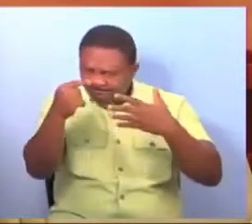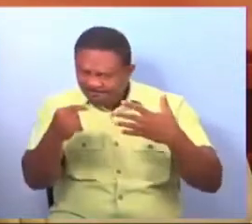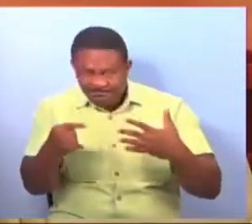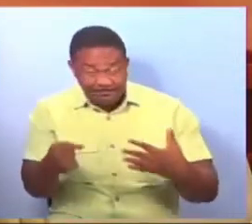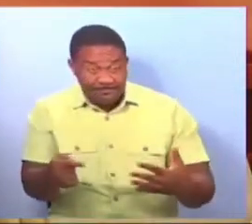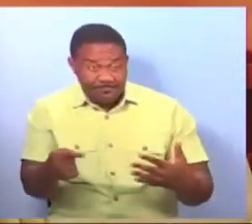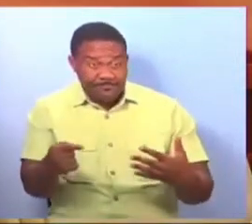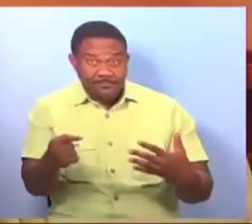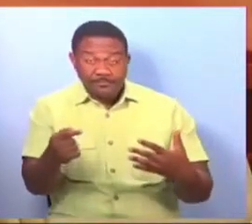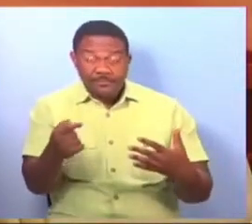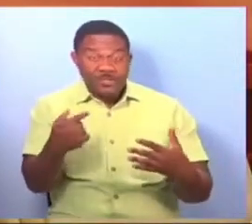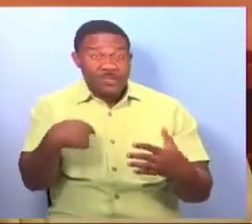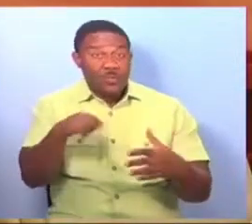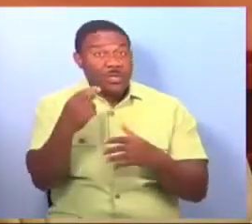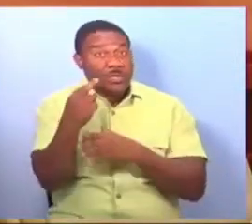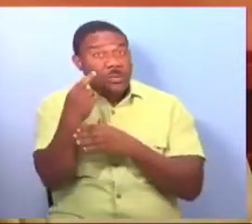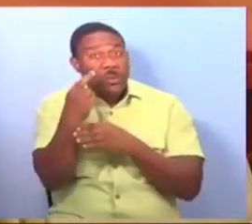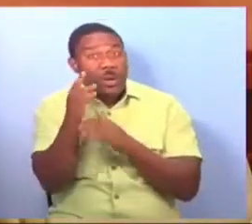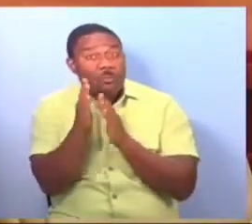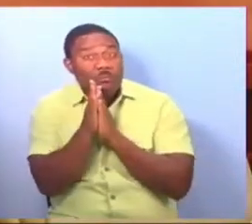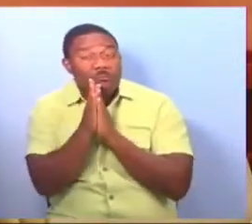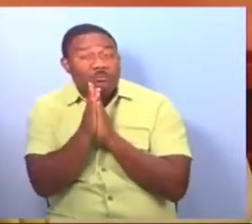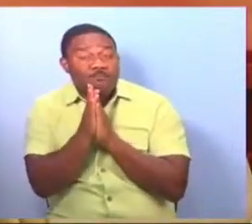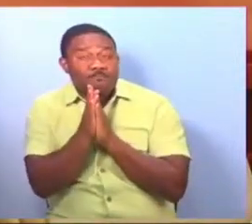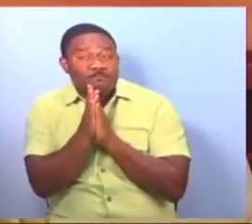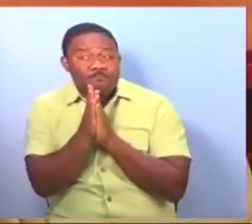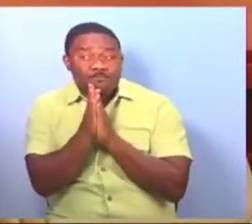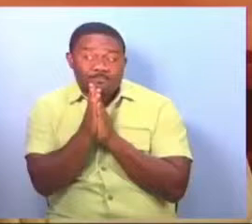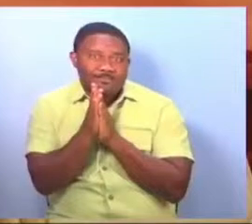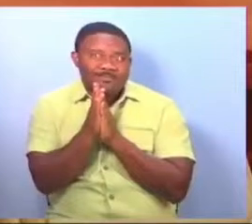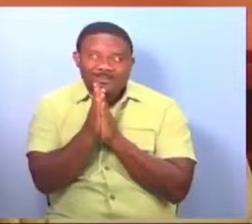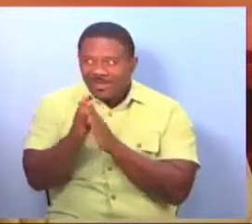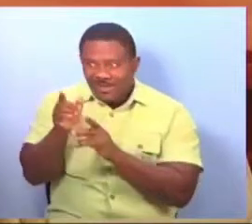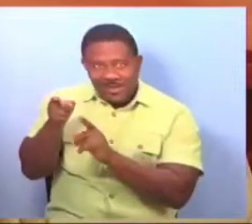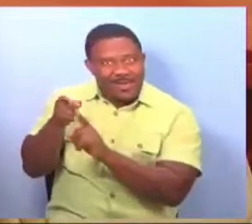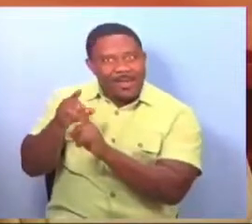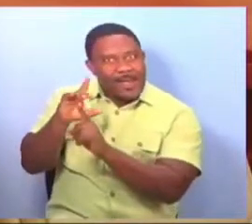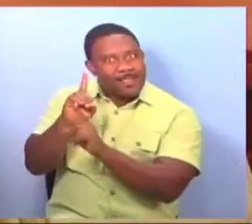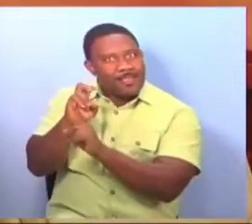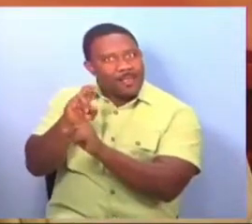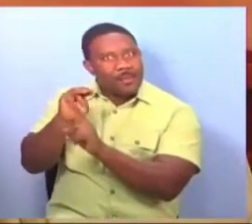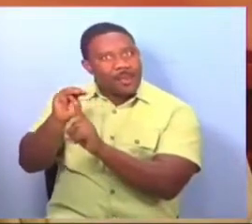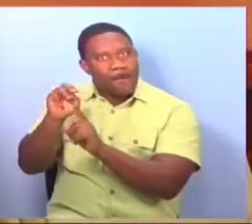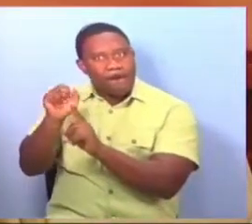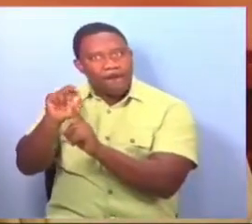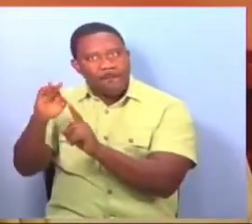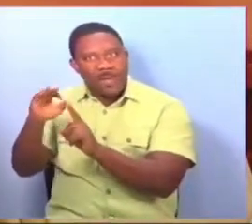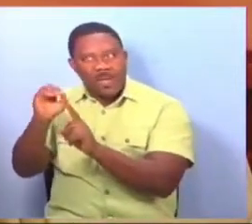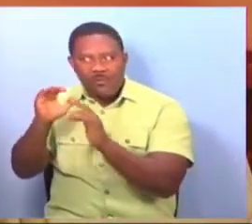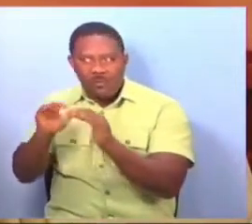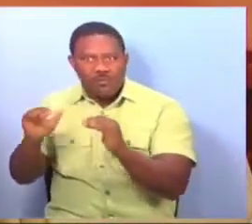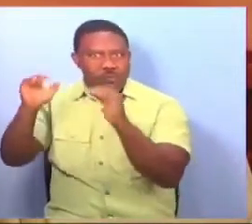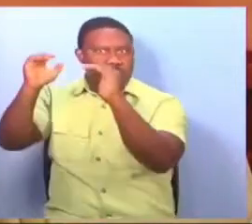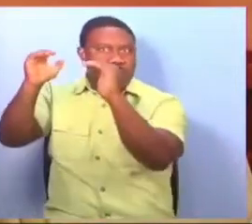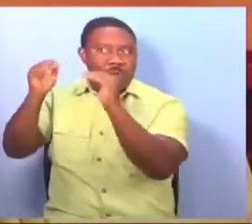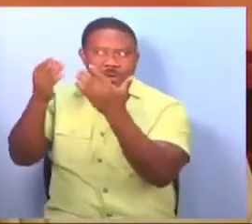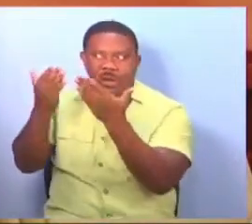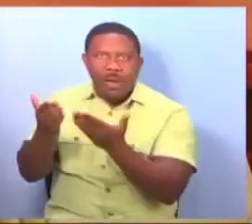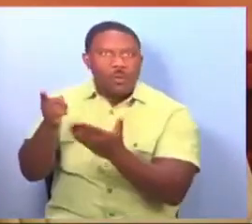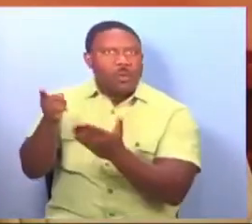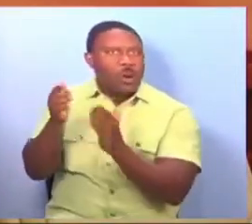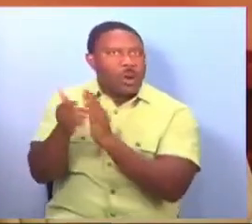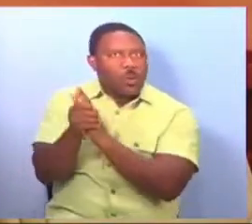So it is our prayer and hope that our brother, having been elevated, is not only going to look at it as an